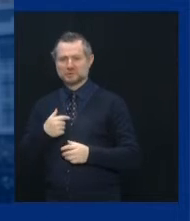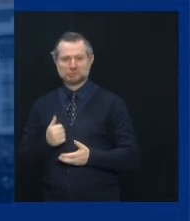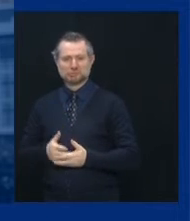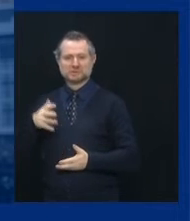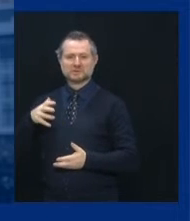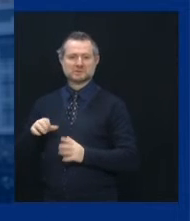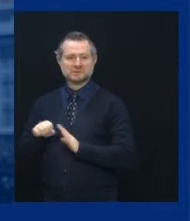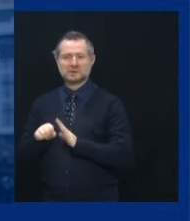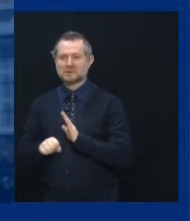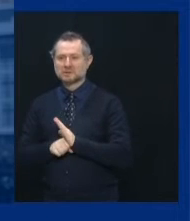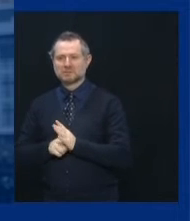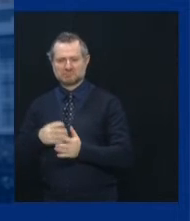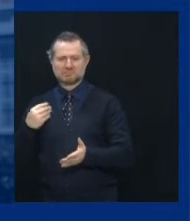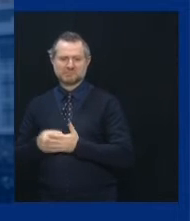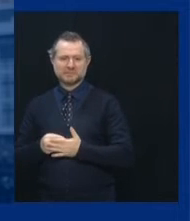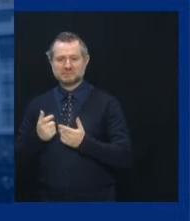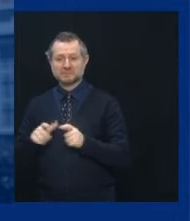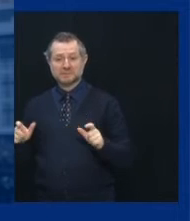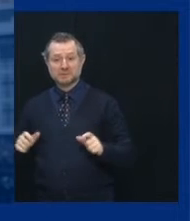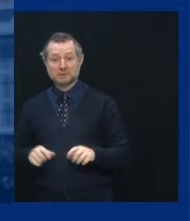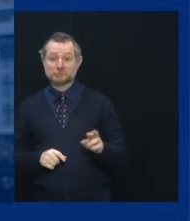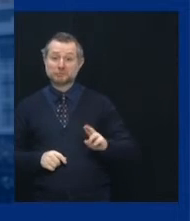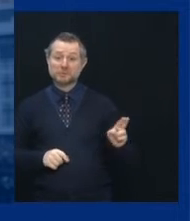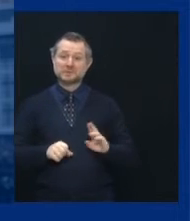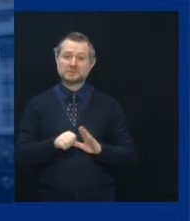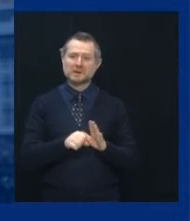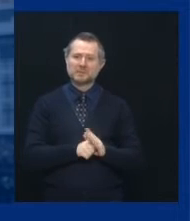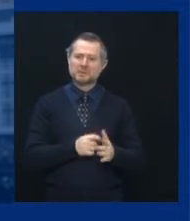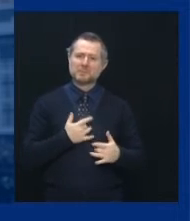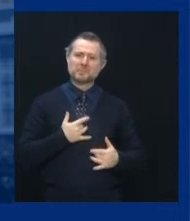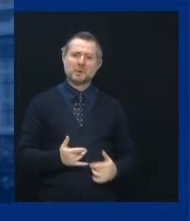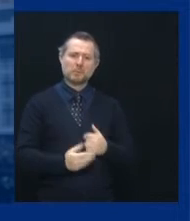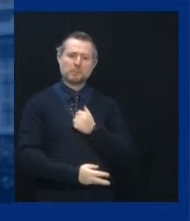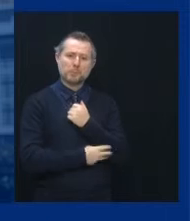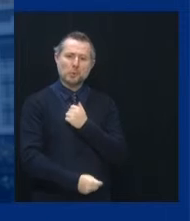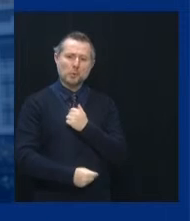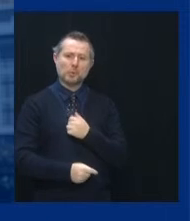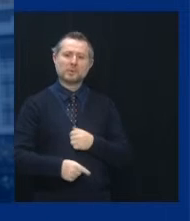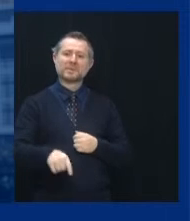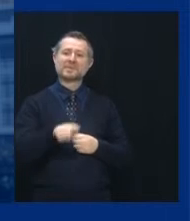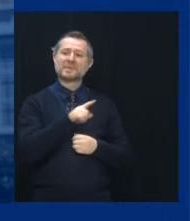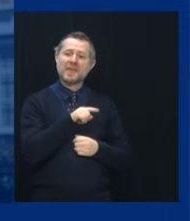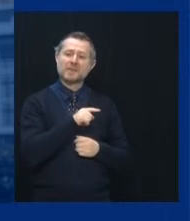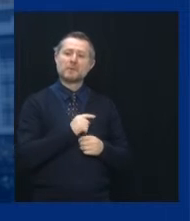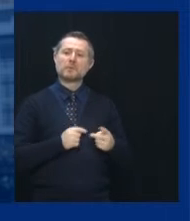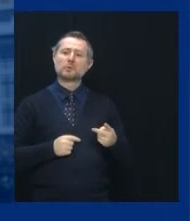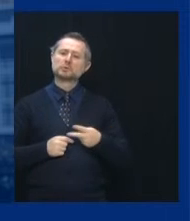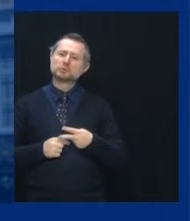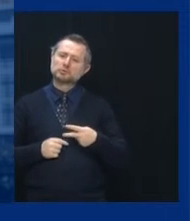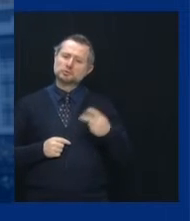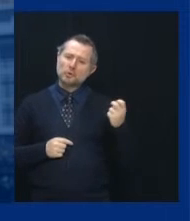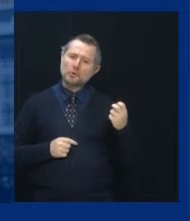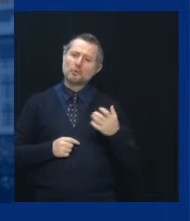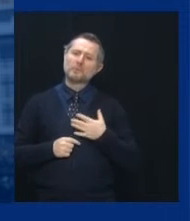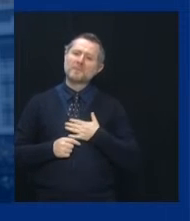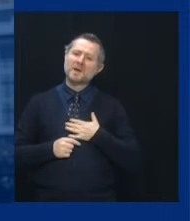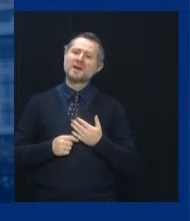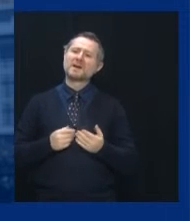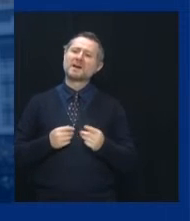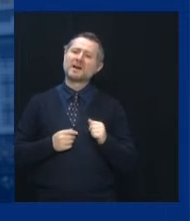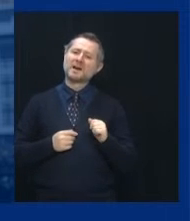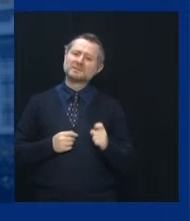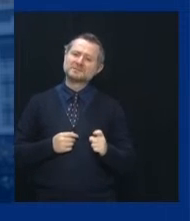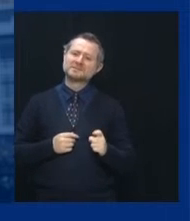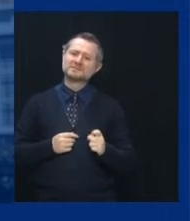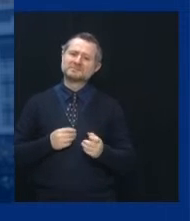Republican states happen to be poorer states. They took our tax dollars